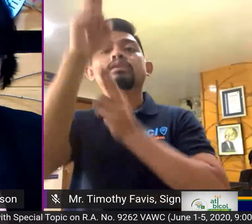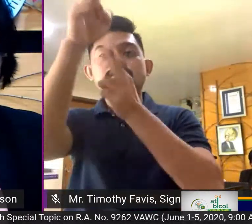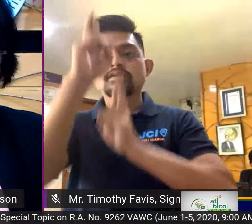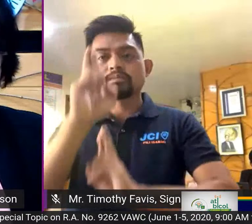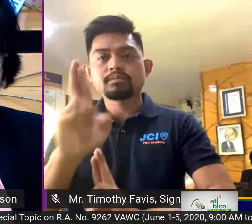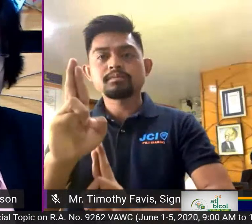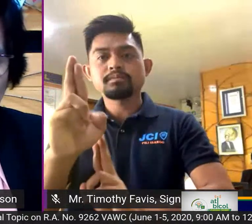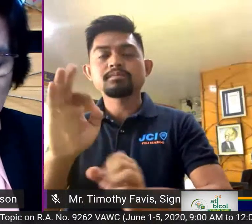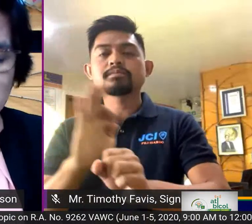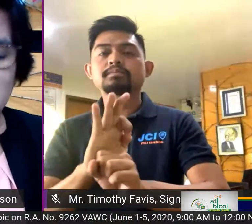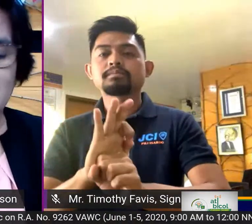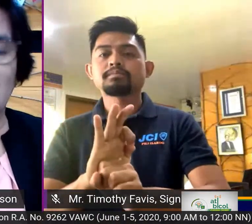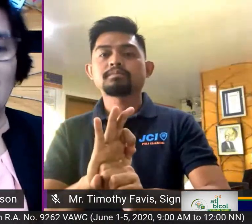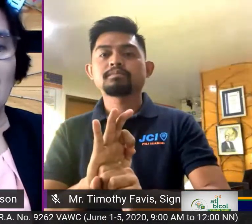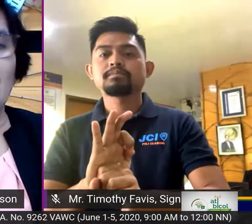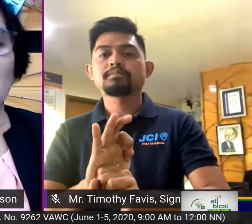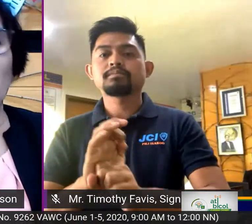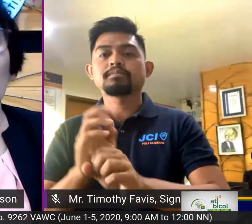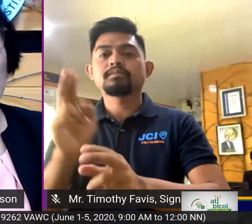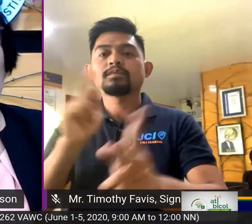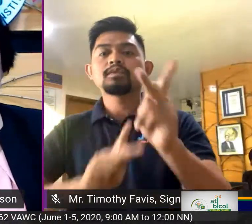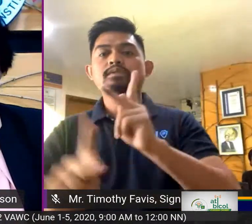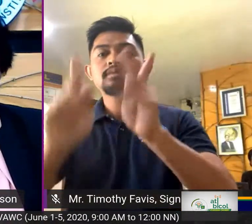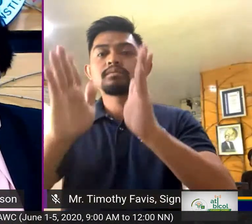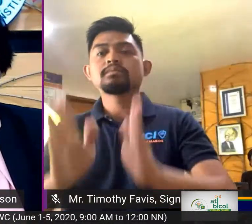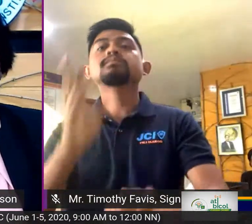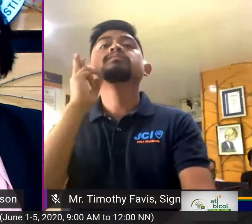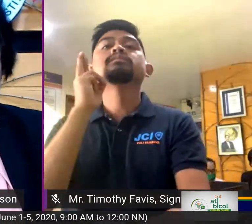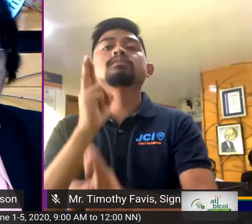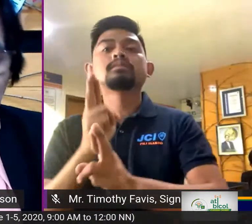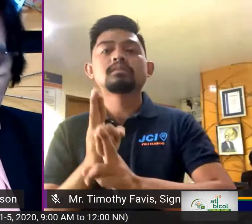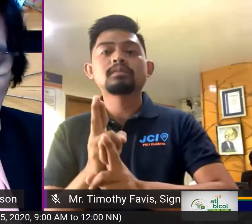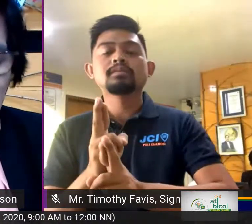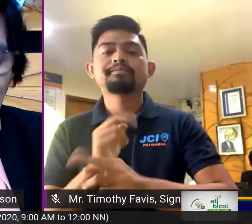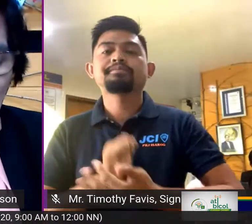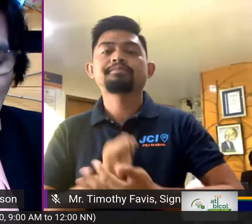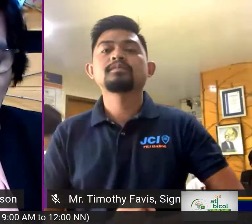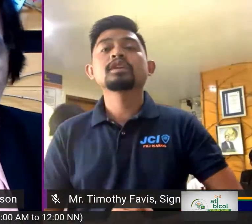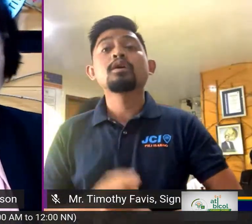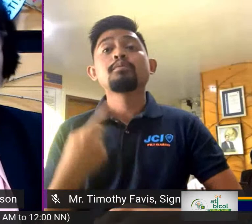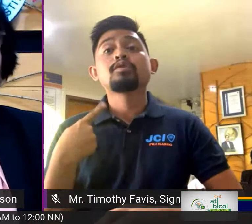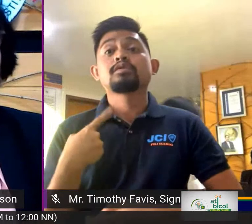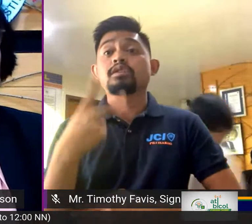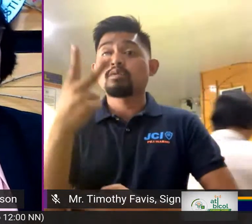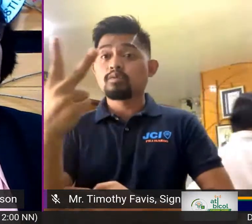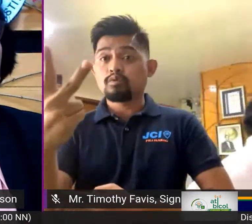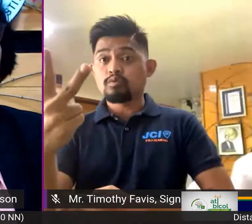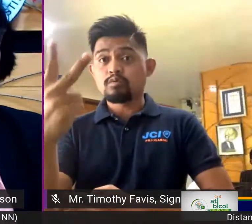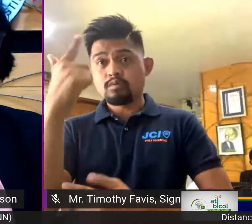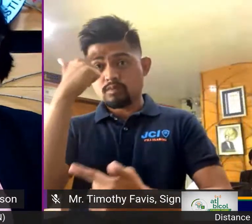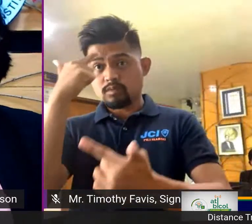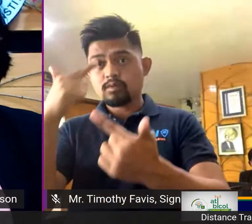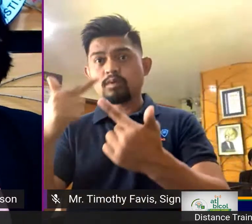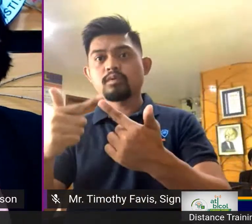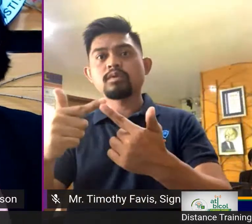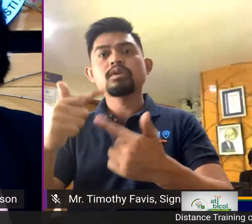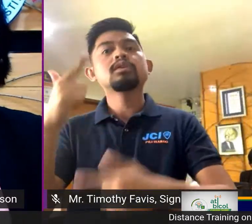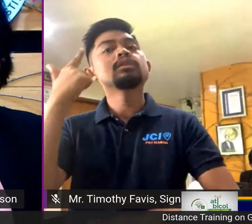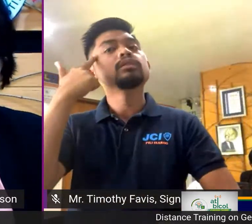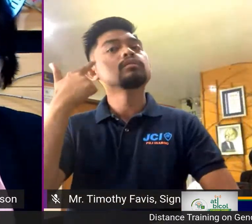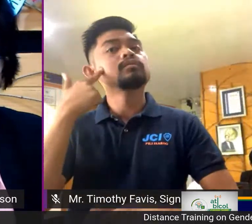respectful of human rights, in wherein God has two main goals, that is gender